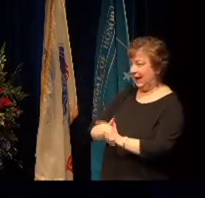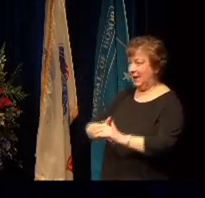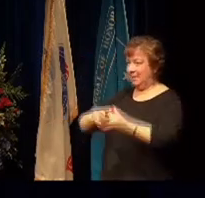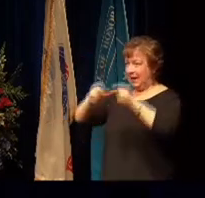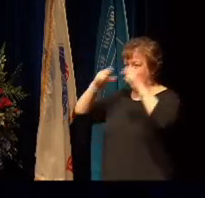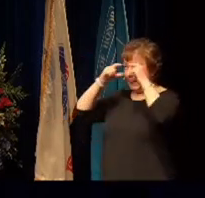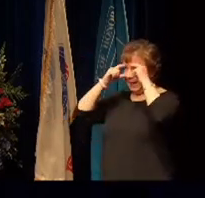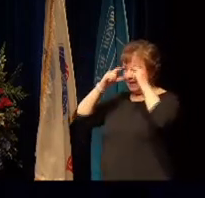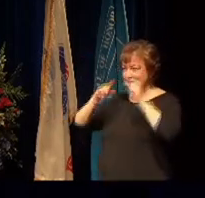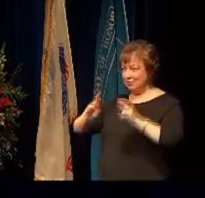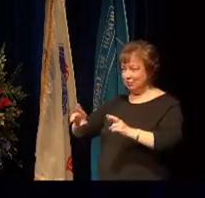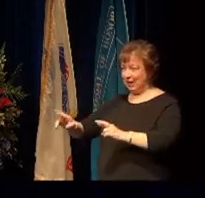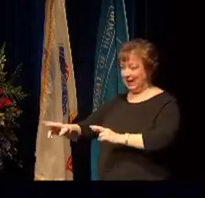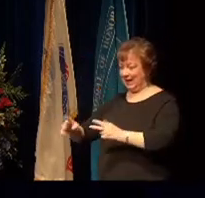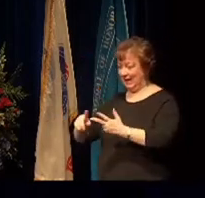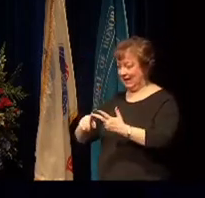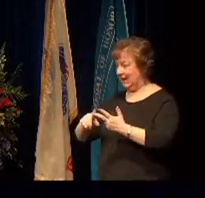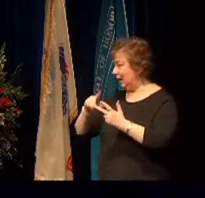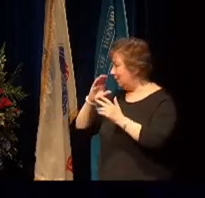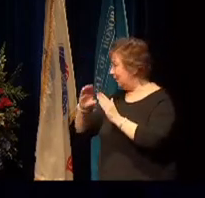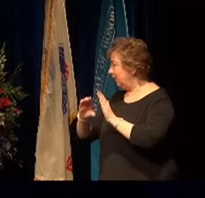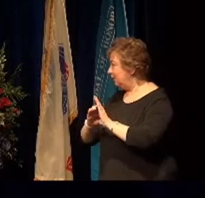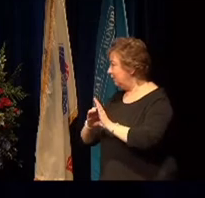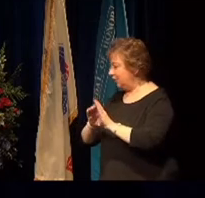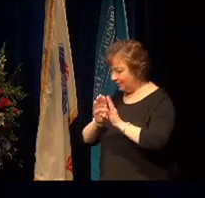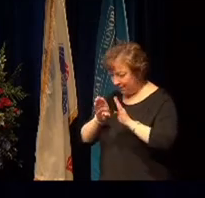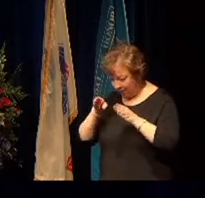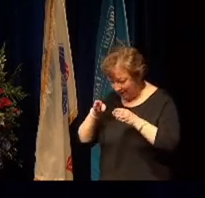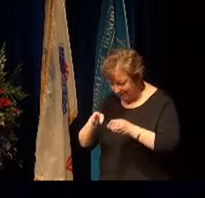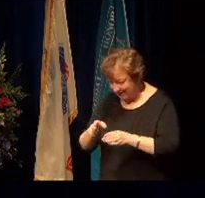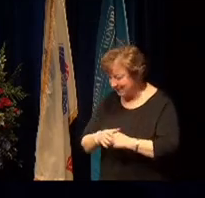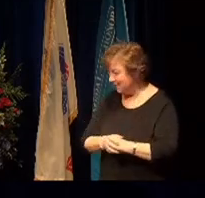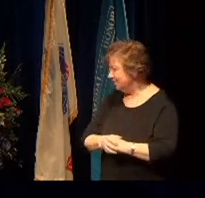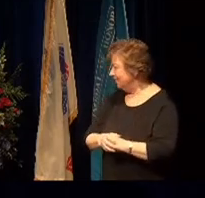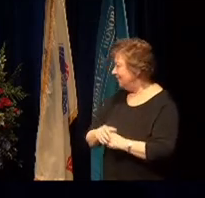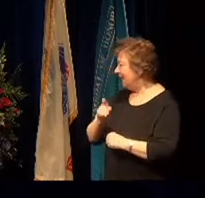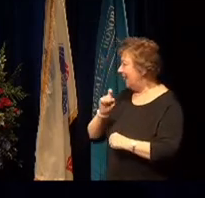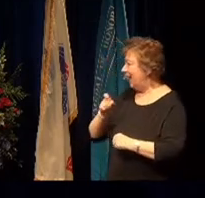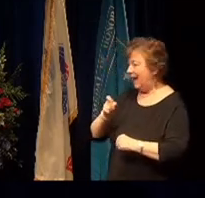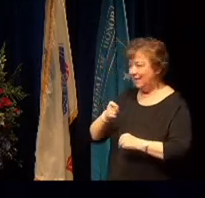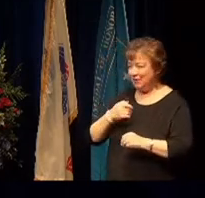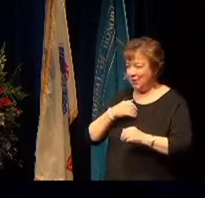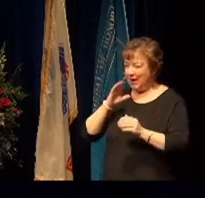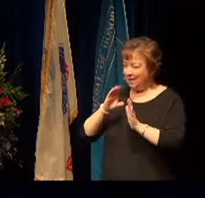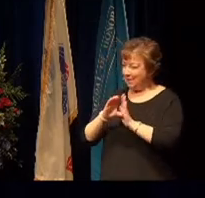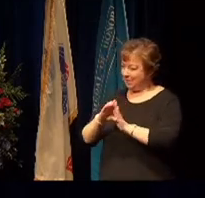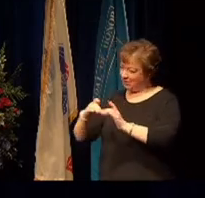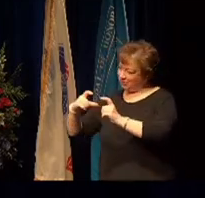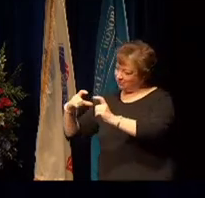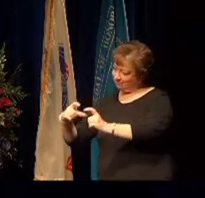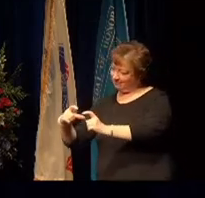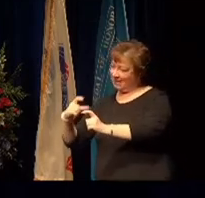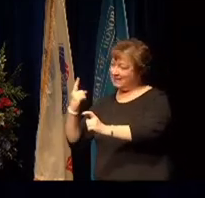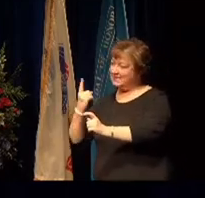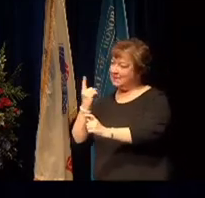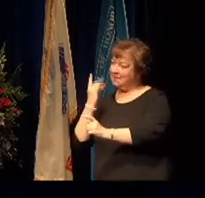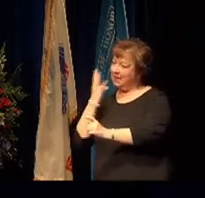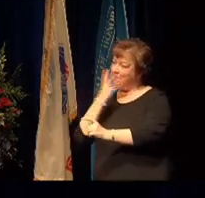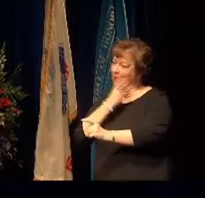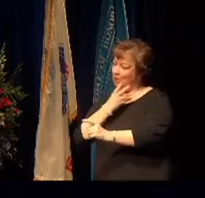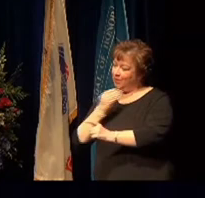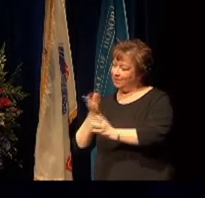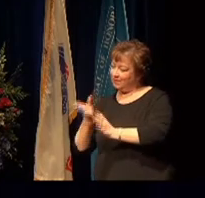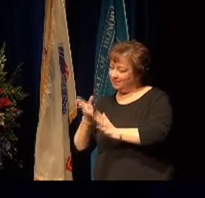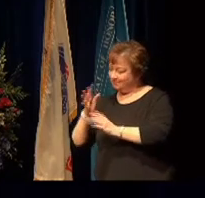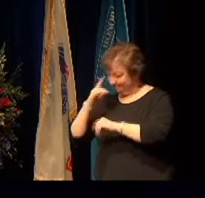glasses, picture, focal point. You always have to have a focal point of something beautiful in front of you when you